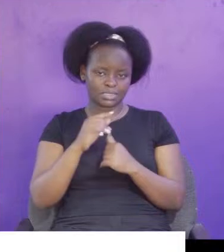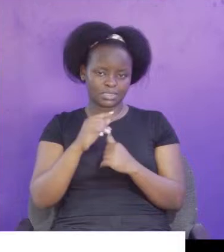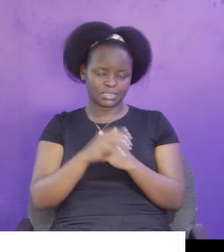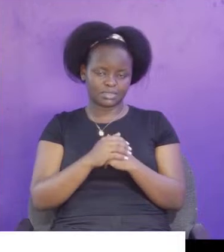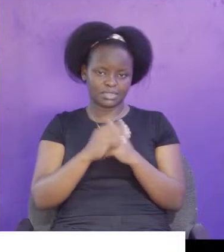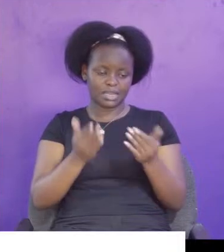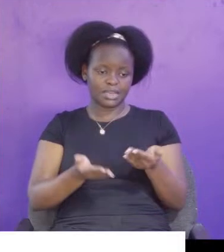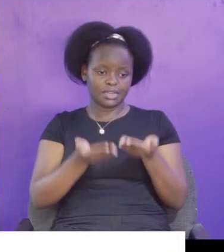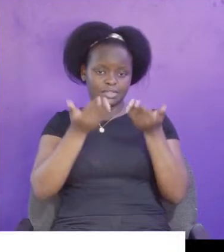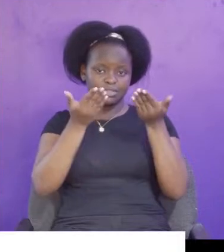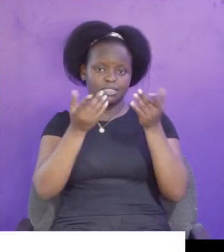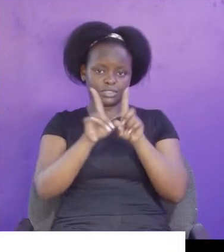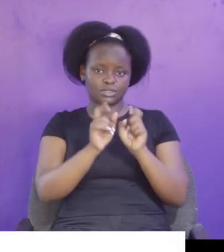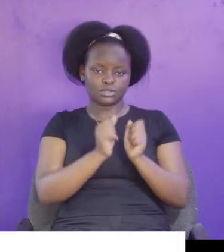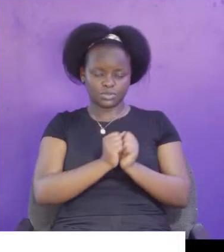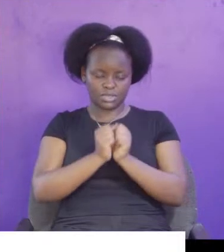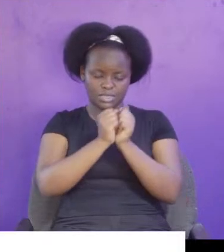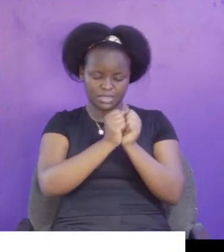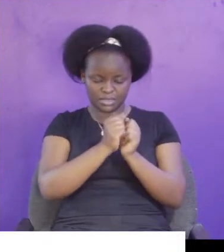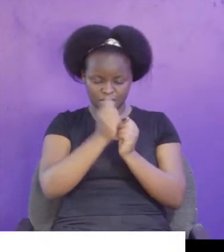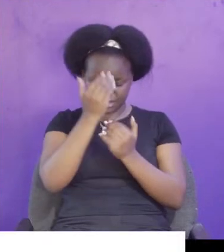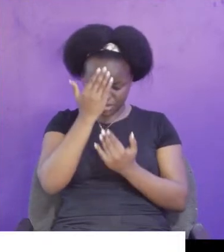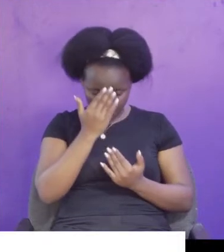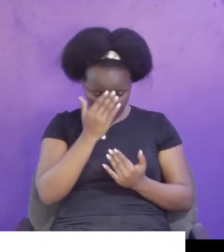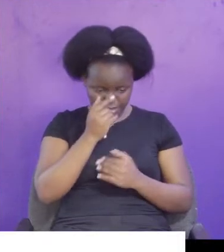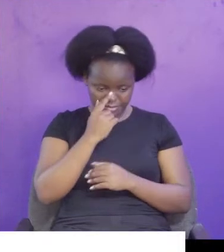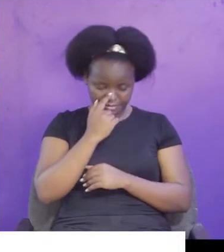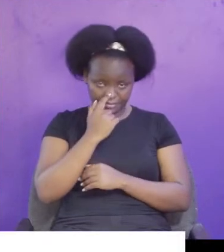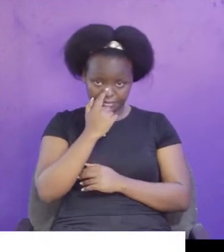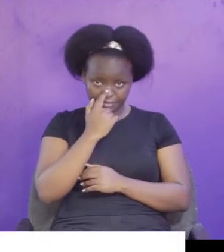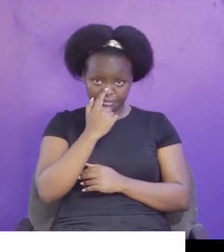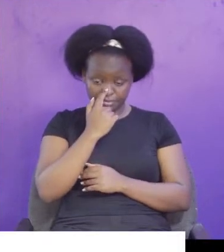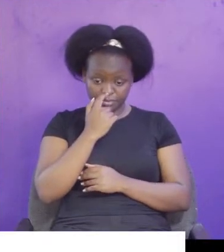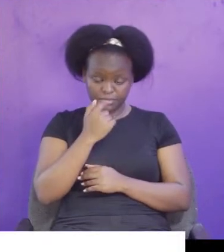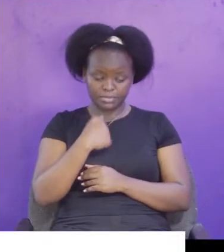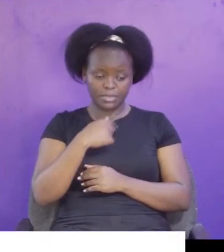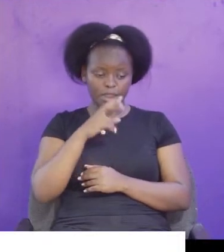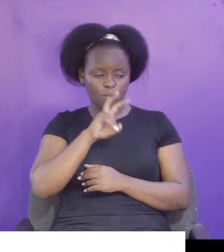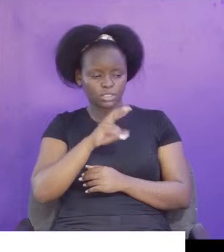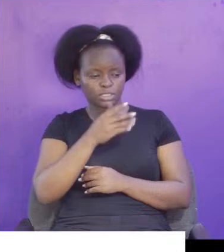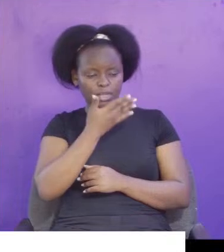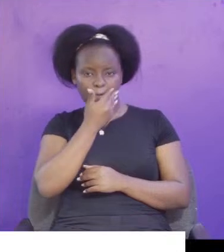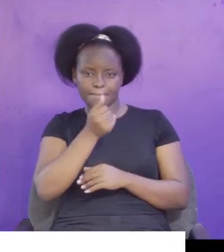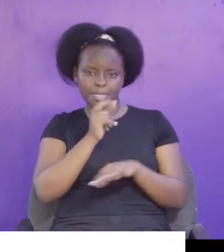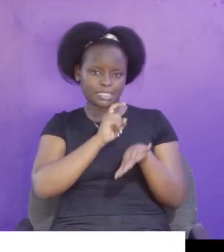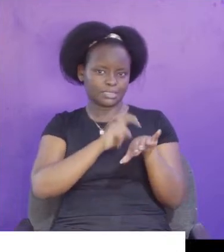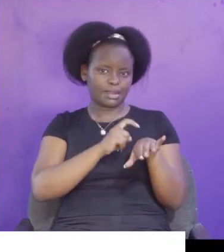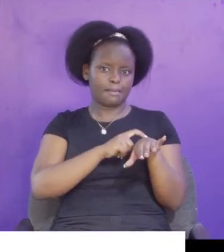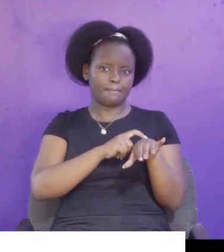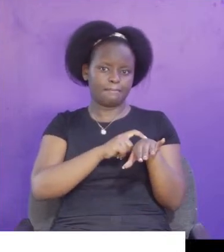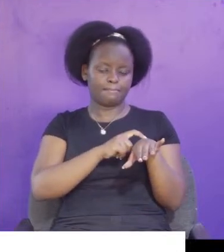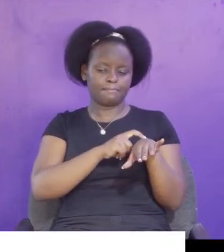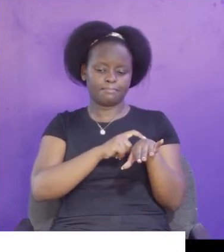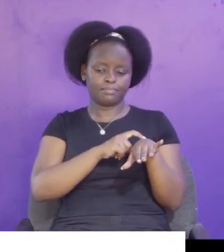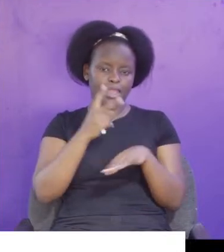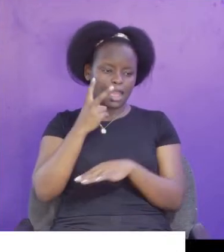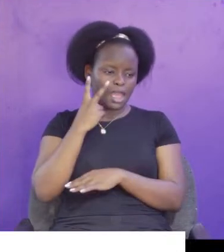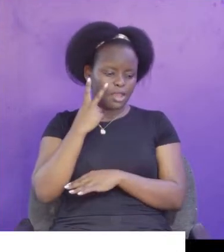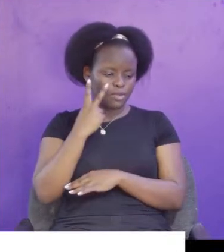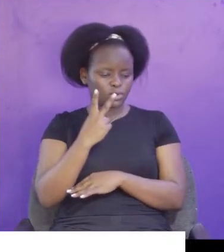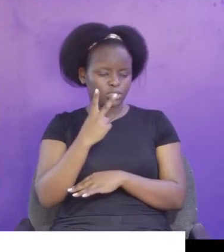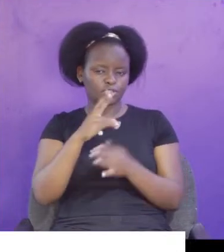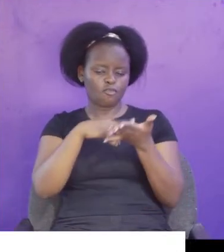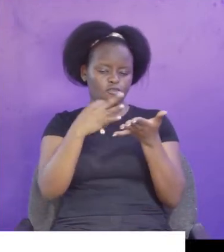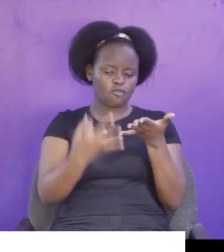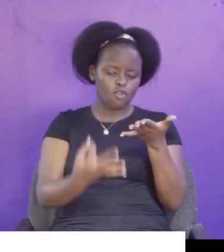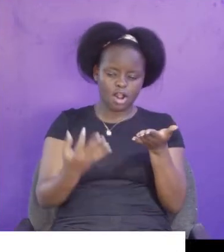honor. I watched him at his best. I watched him fall and rise again,